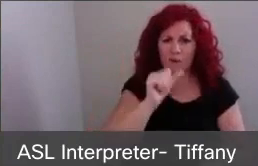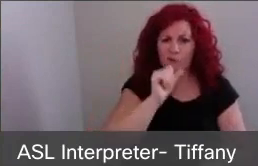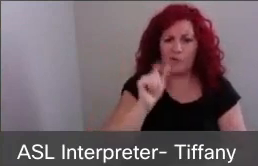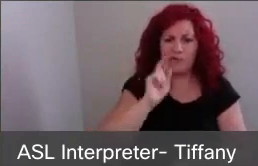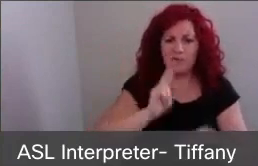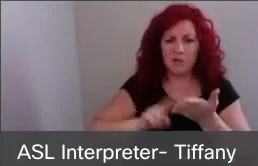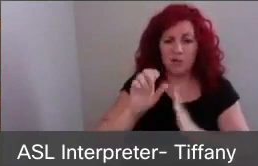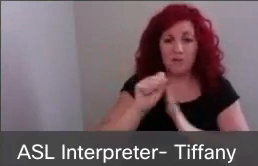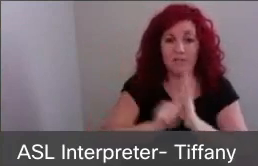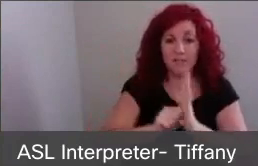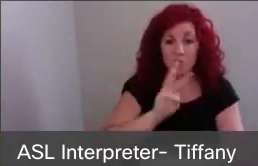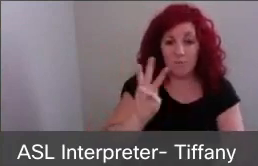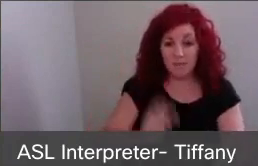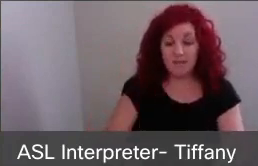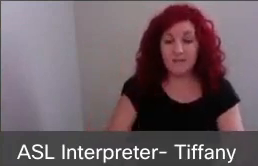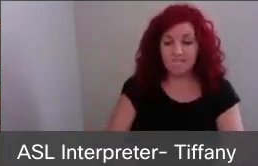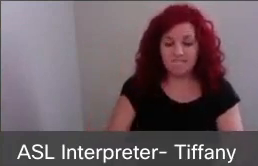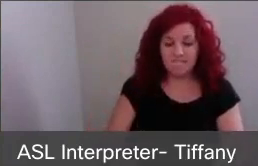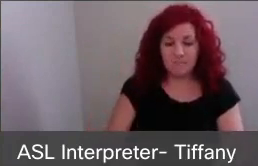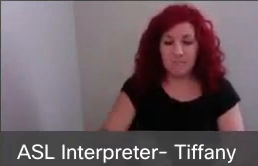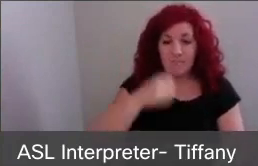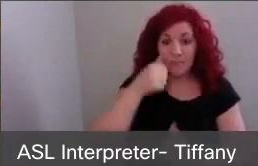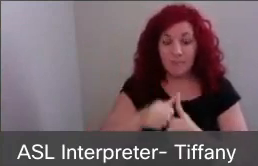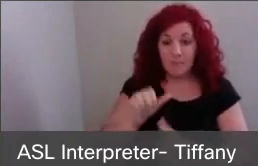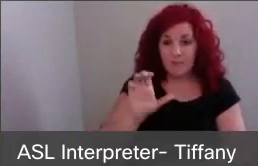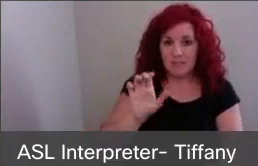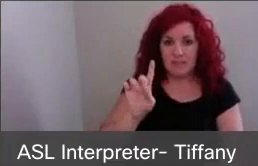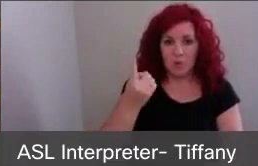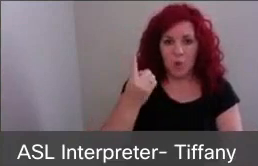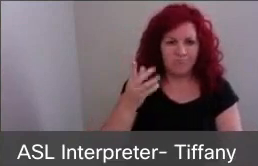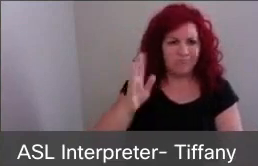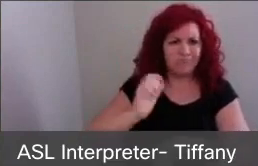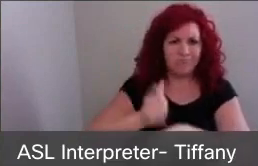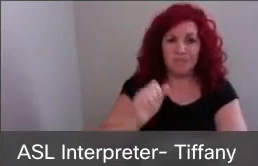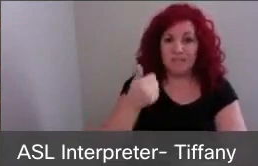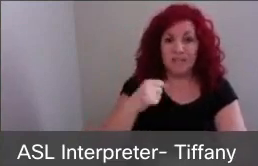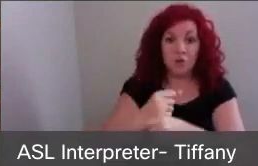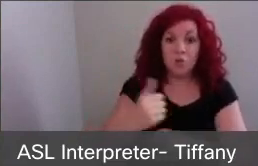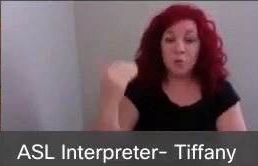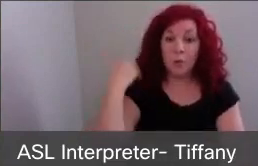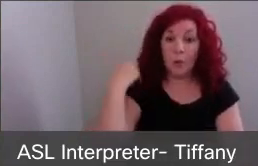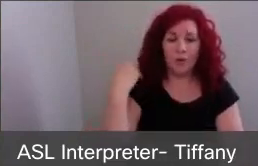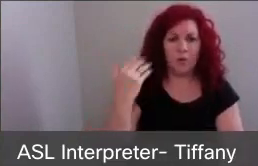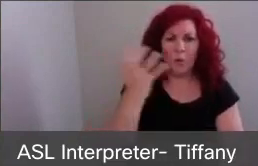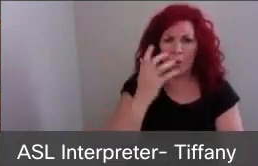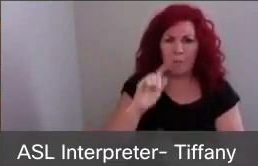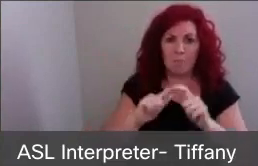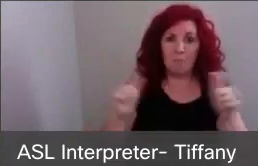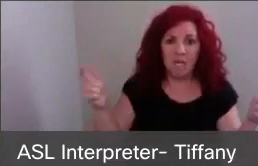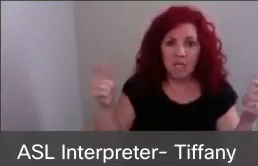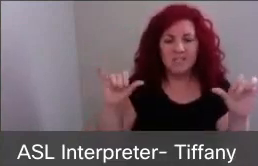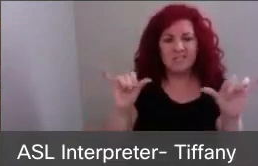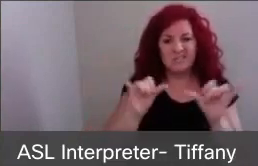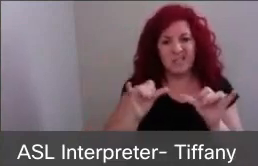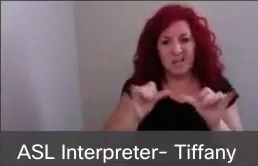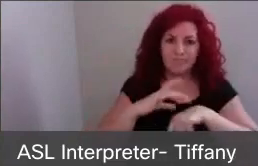website. I remember when CD1 was created 10 years ago. There were concerns about its large geographical